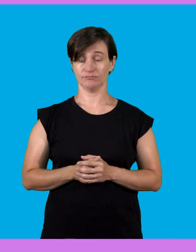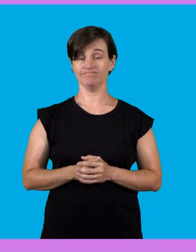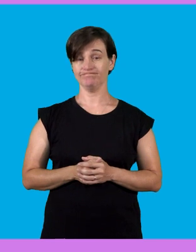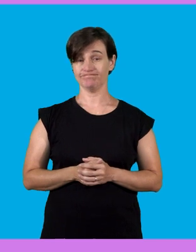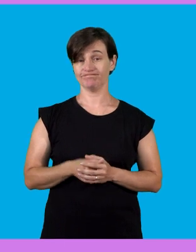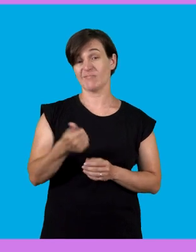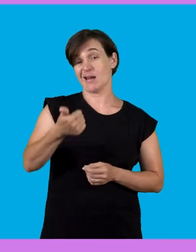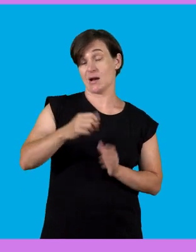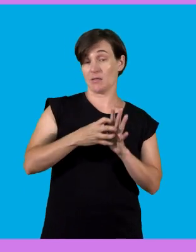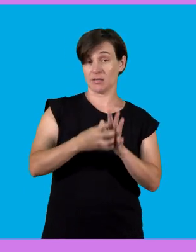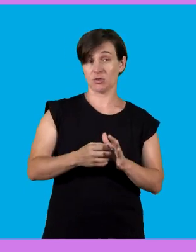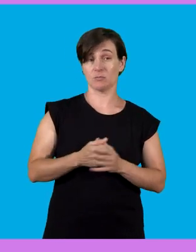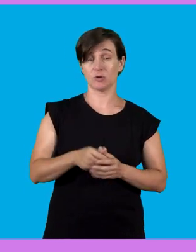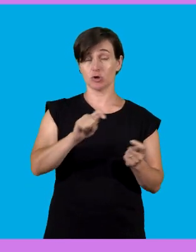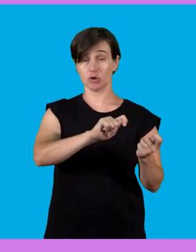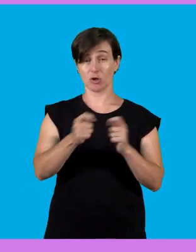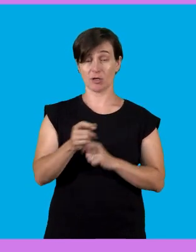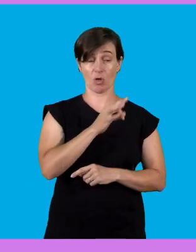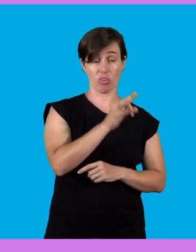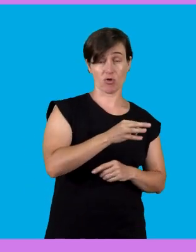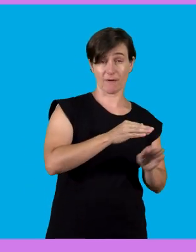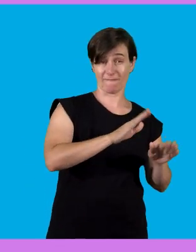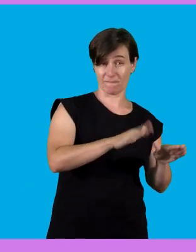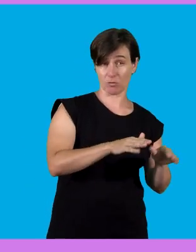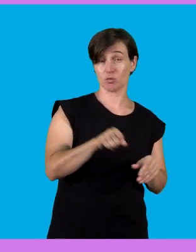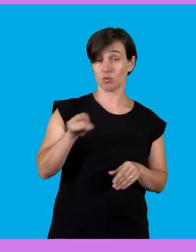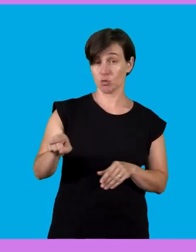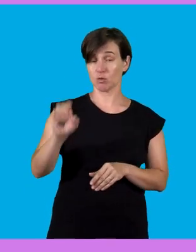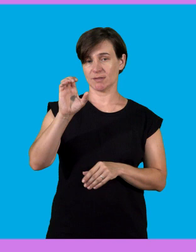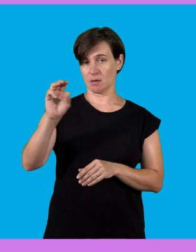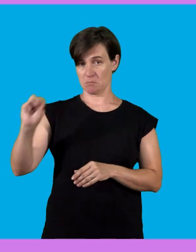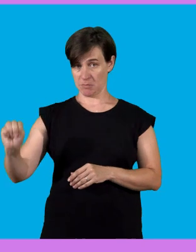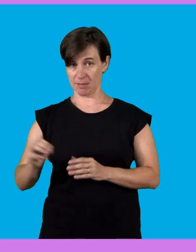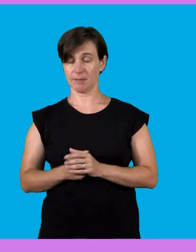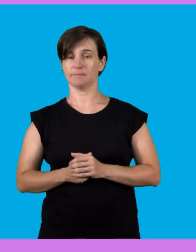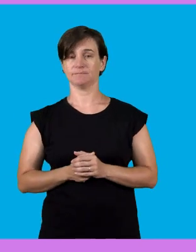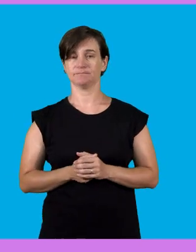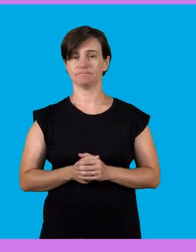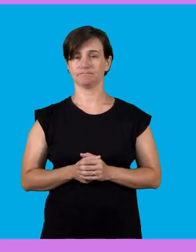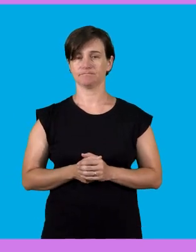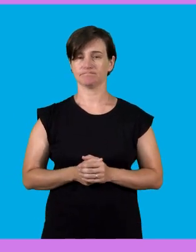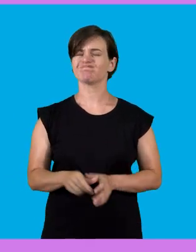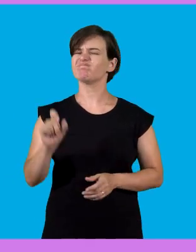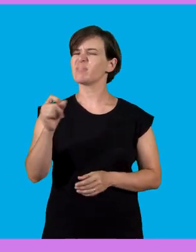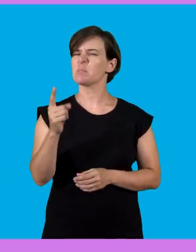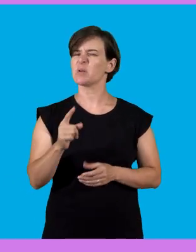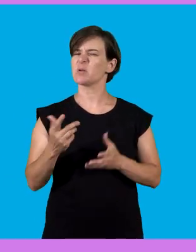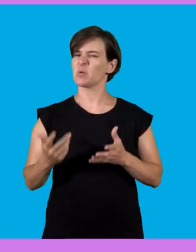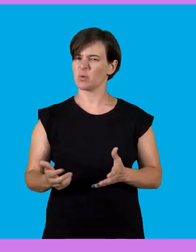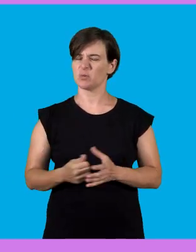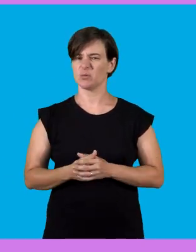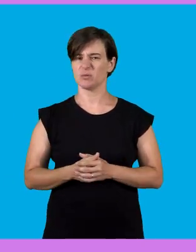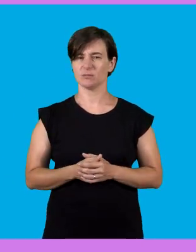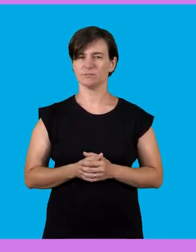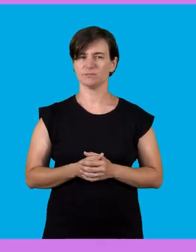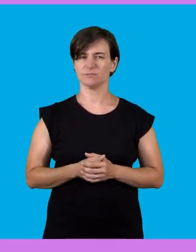Another one, convert 13 foot to centimeters. So what will happen when I